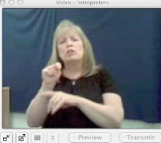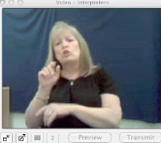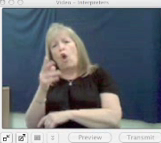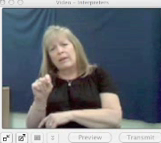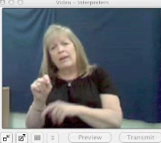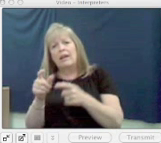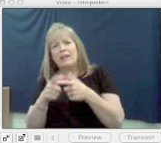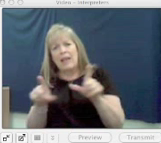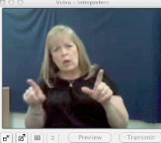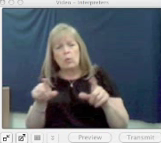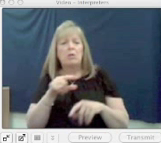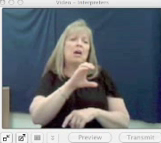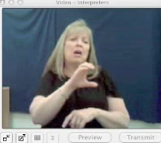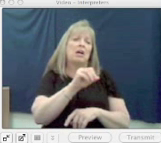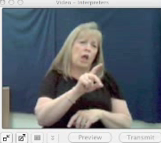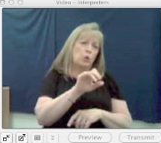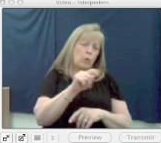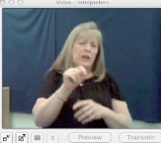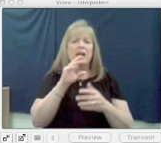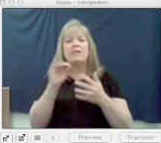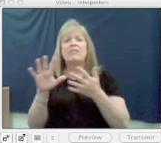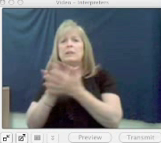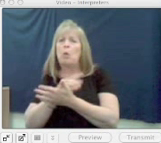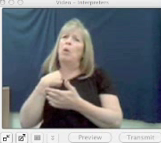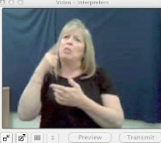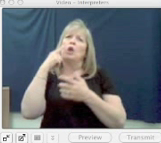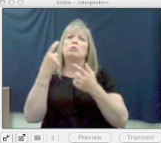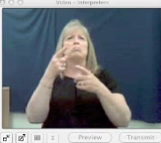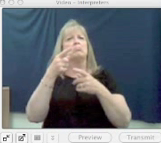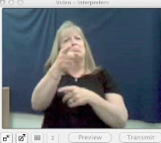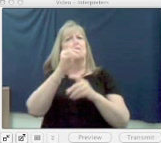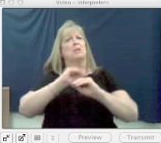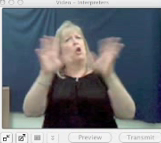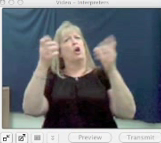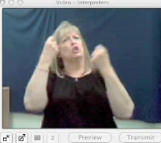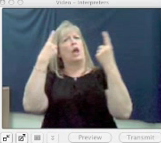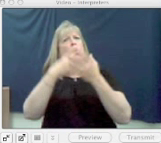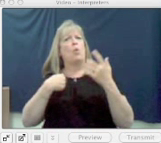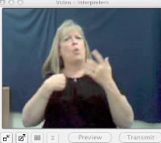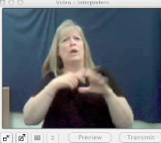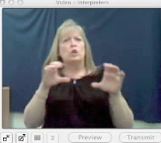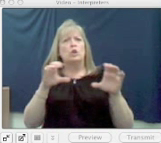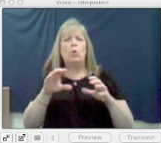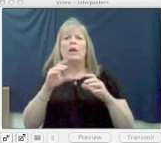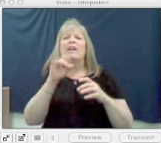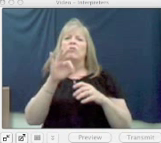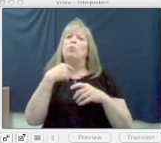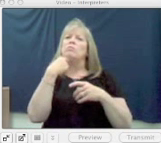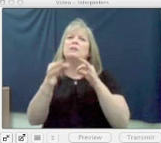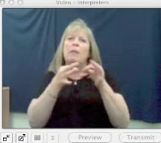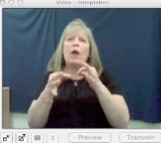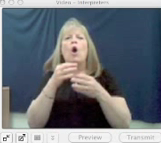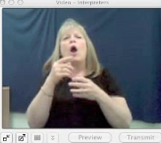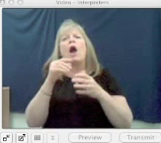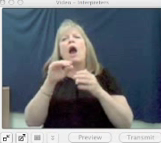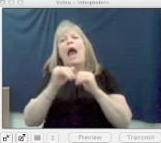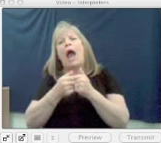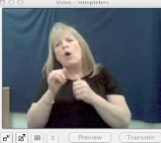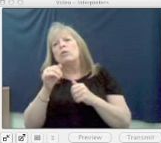their question quite directly of how do you sign or what would you do if. But we confuse them when we say, well, it